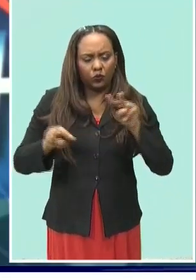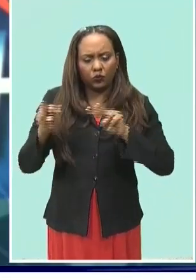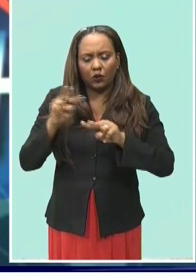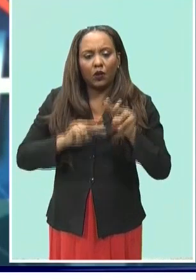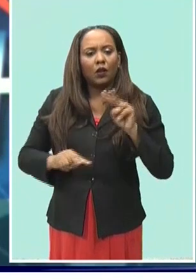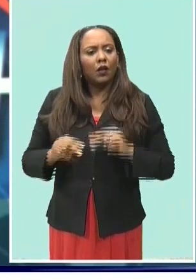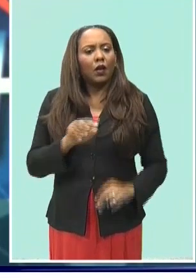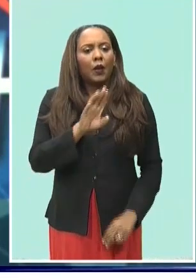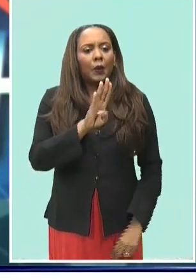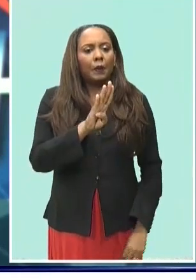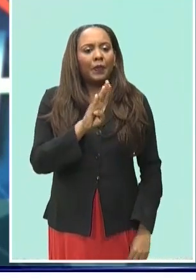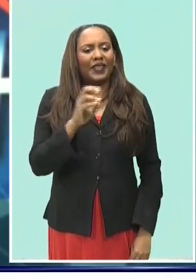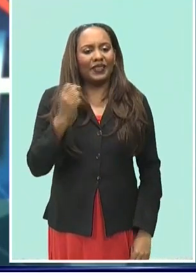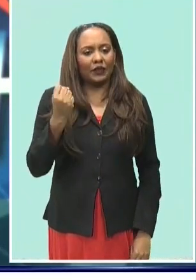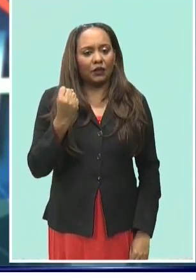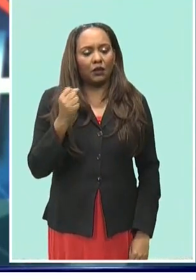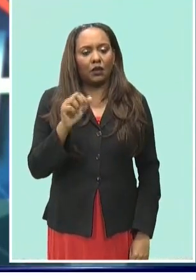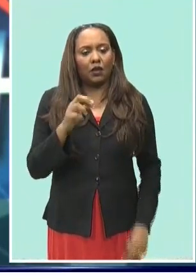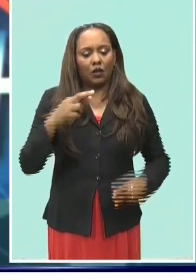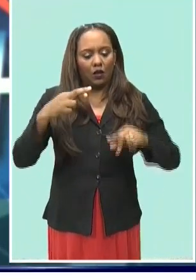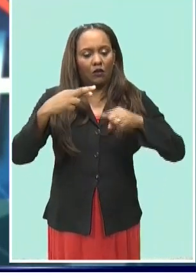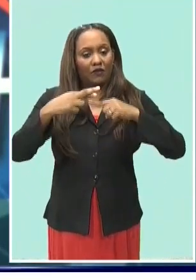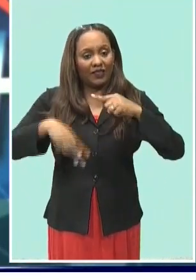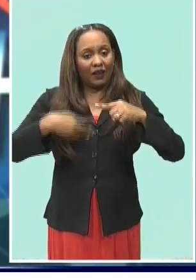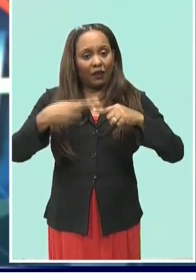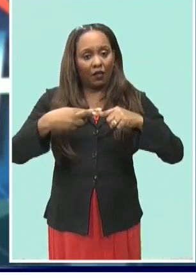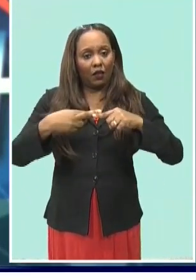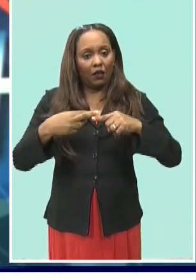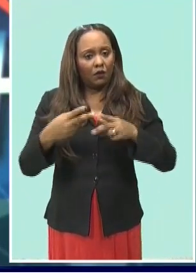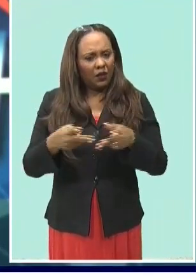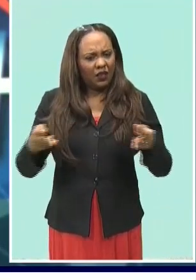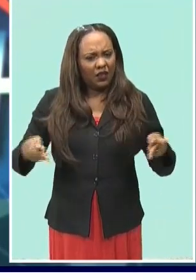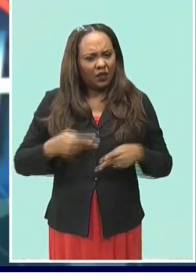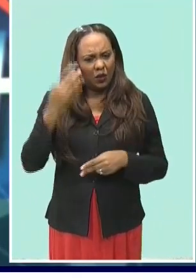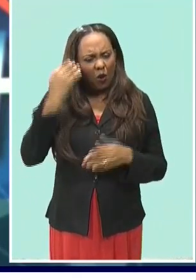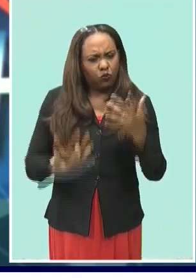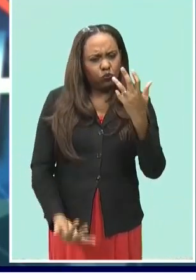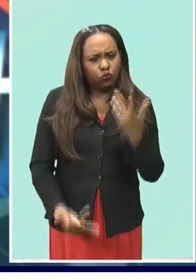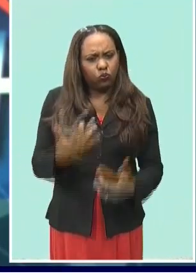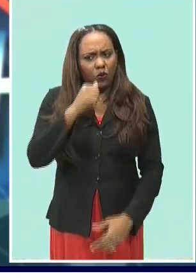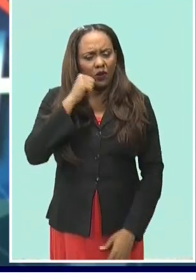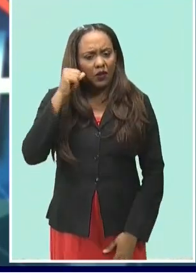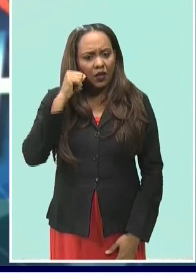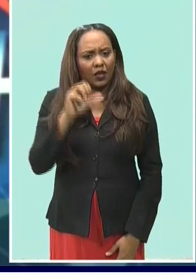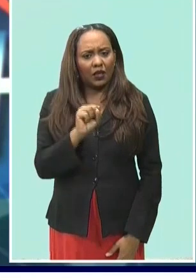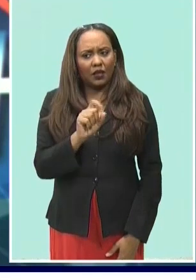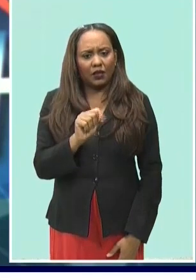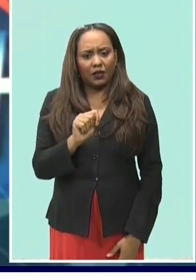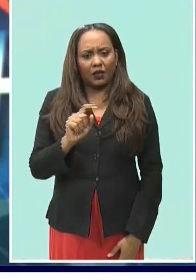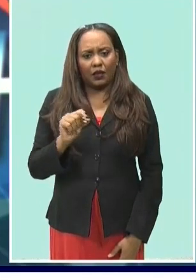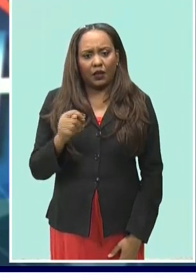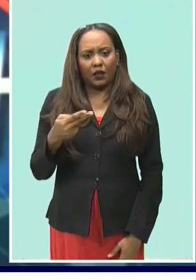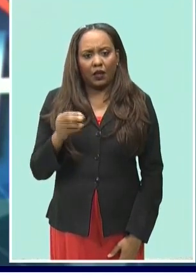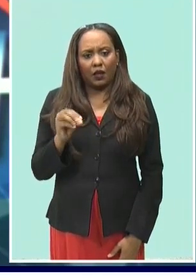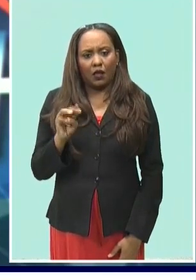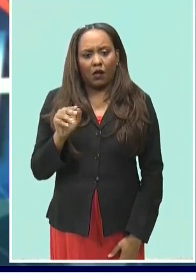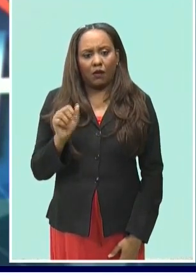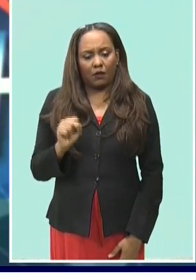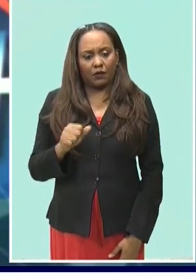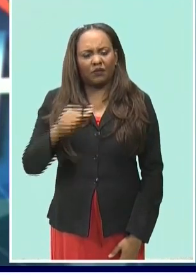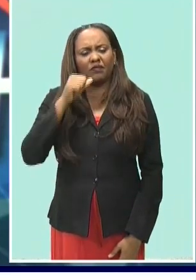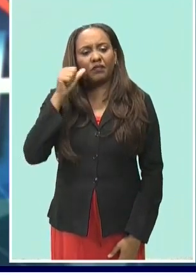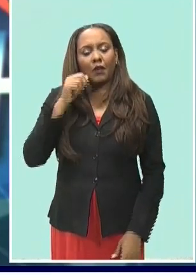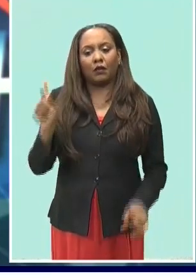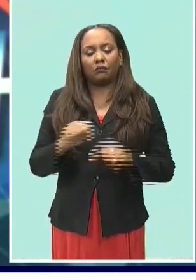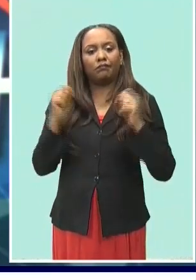plant following yesterday's blaze at the Kane Gardens St. Thomas facility. When CBC visited the site earlier today, a team of fire